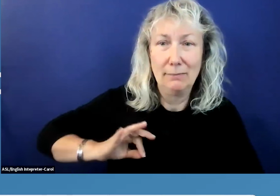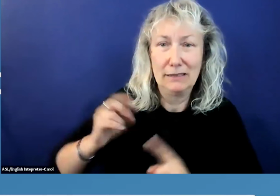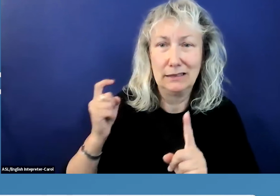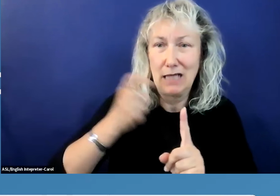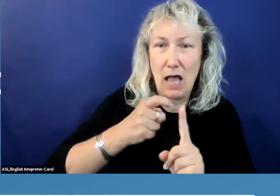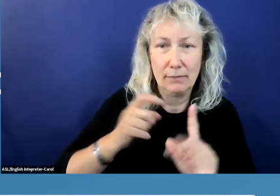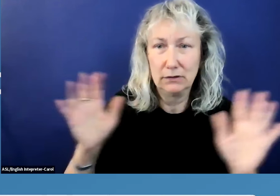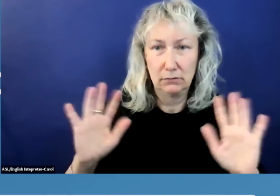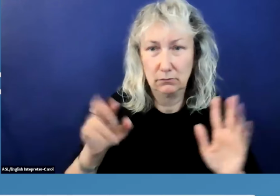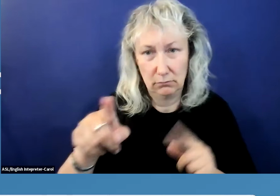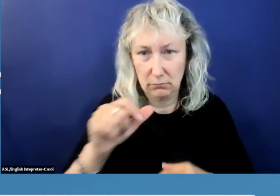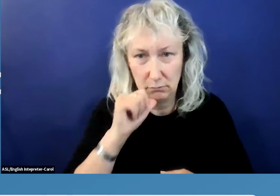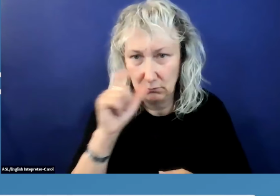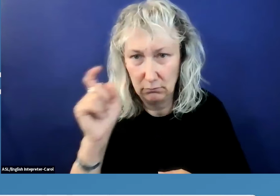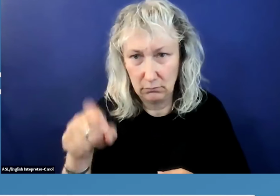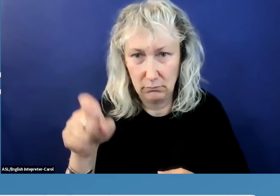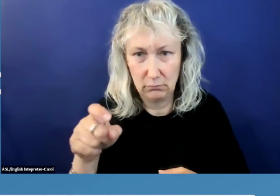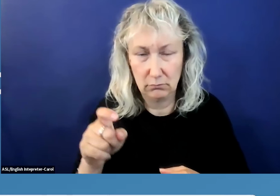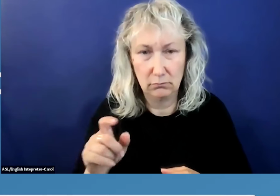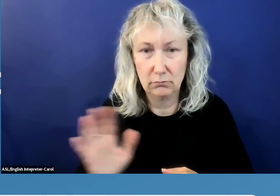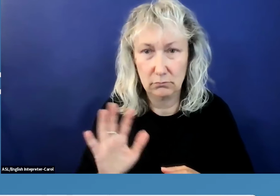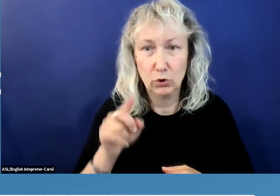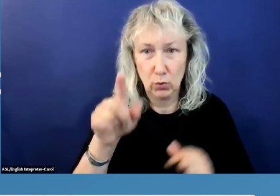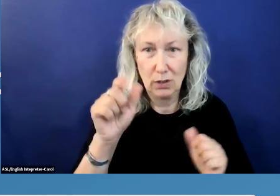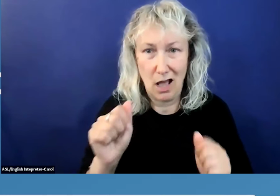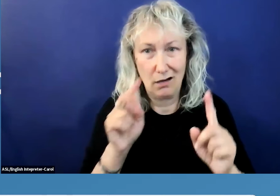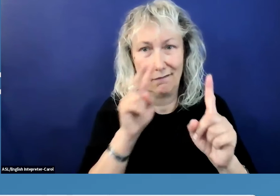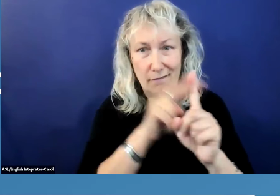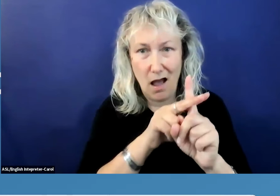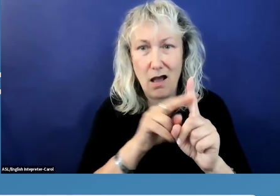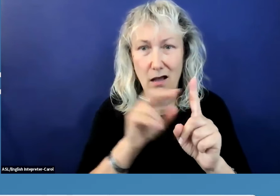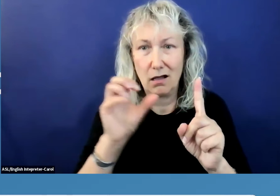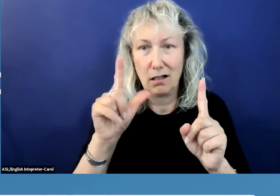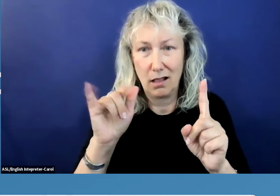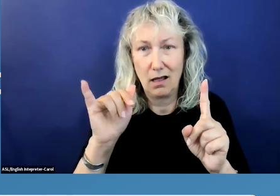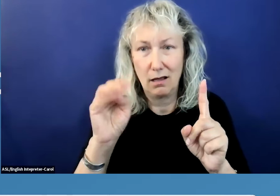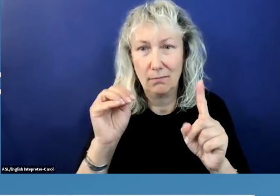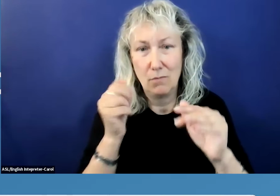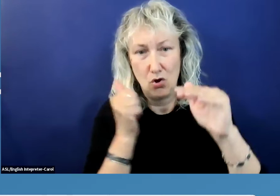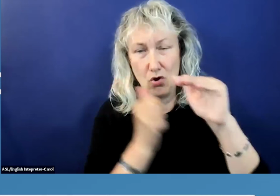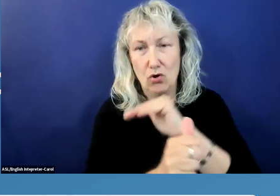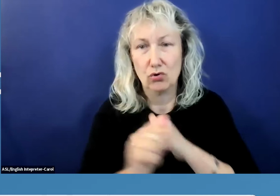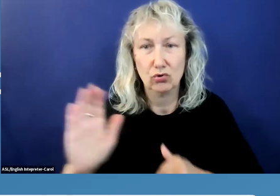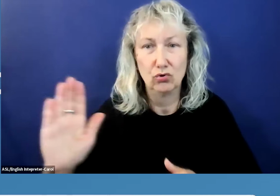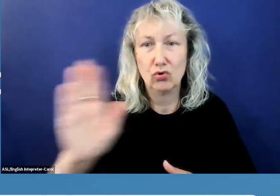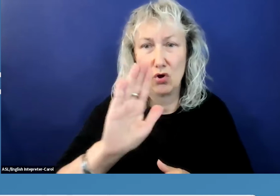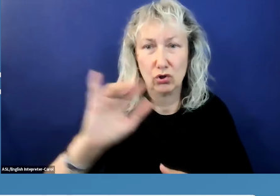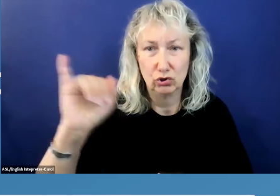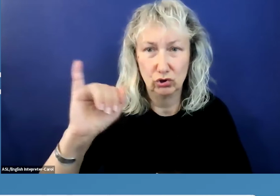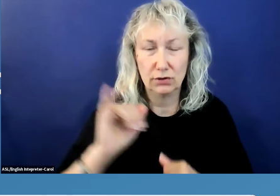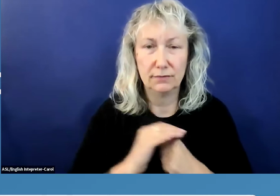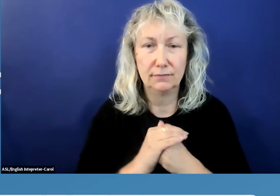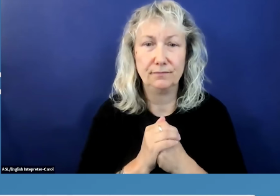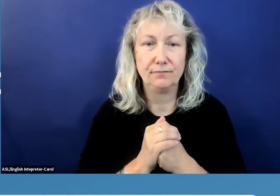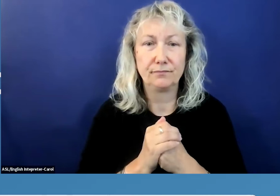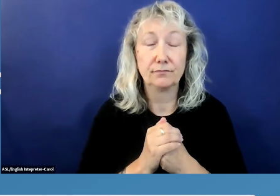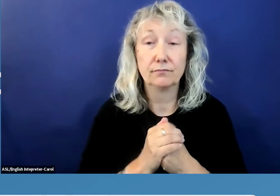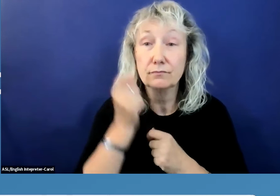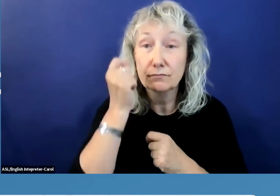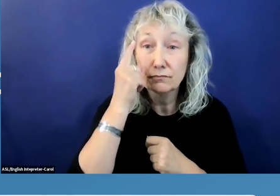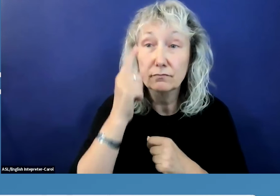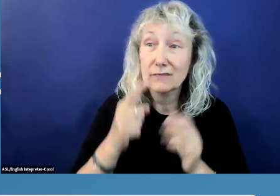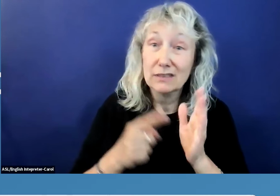do so. You always have the right to file a claim directly with your insurance company. Now, an assignment of benefits can be